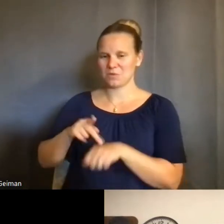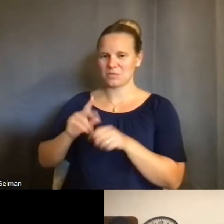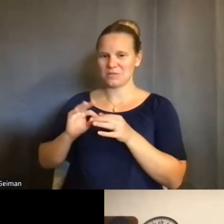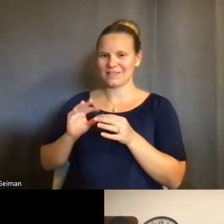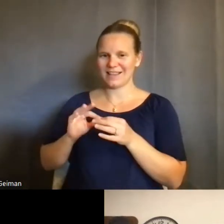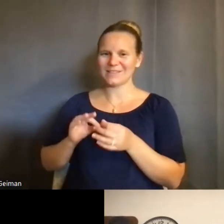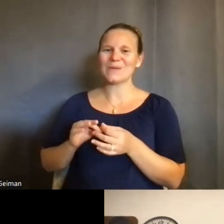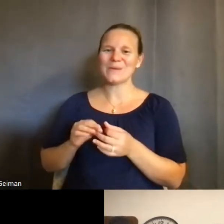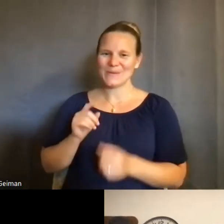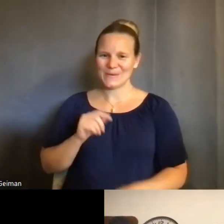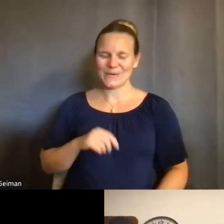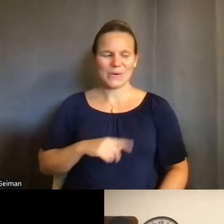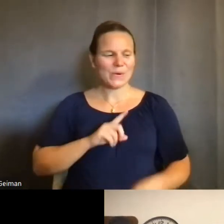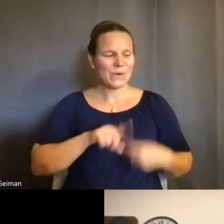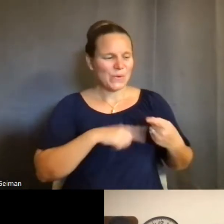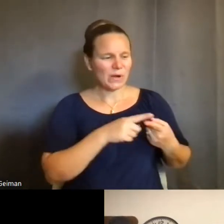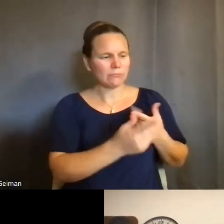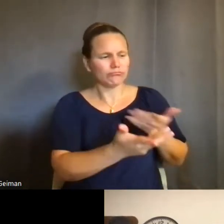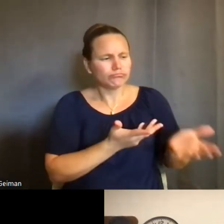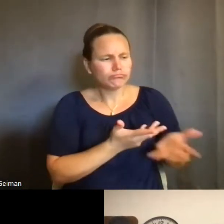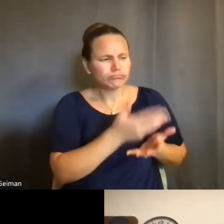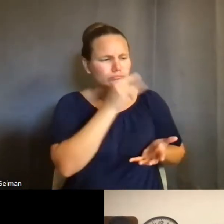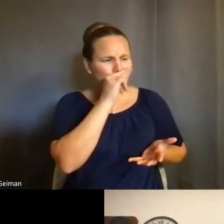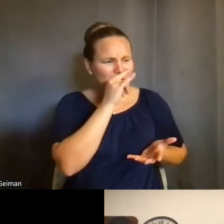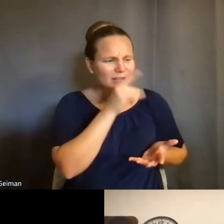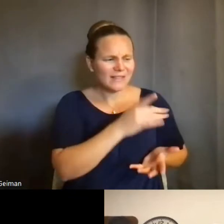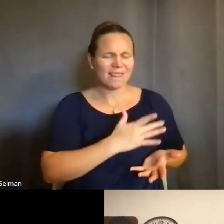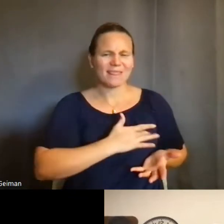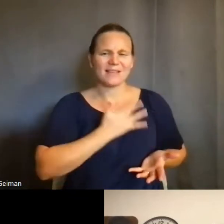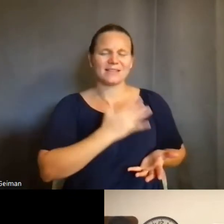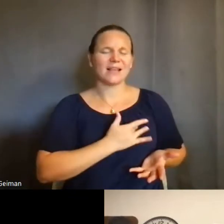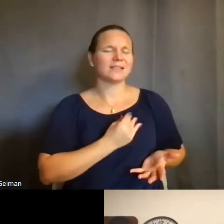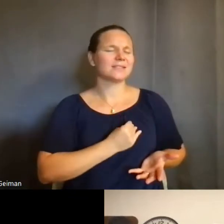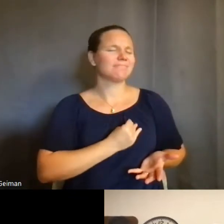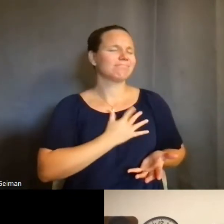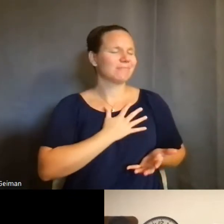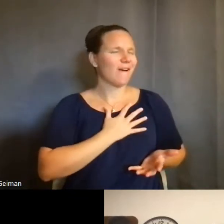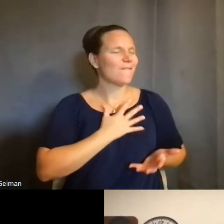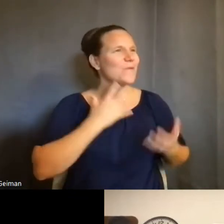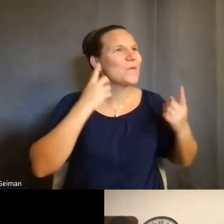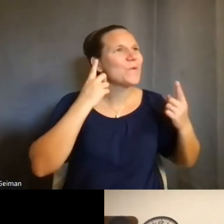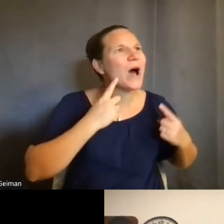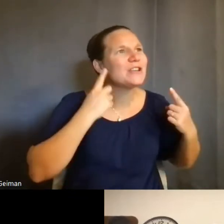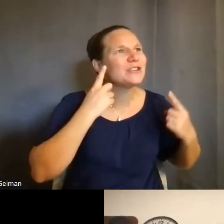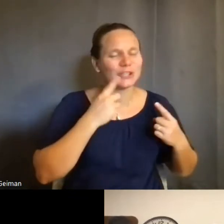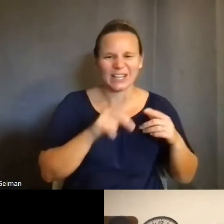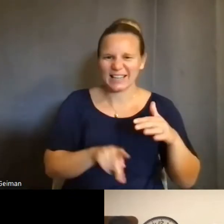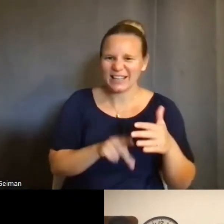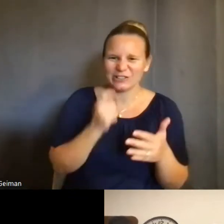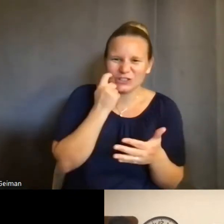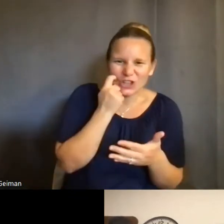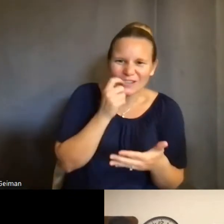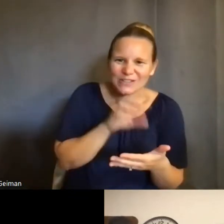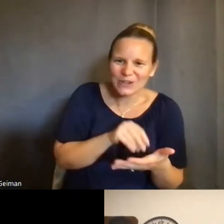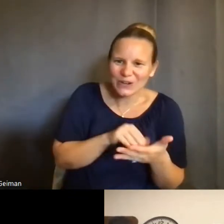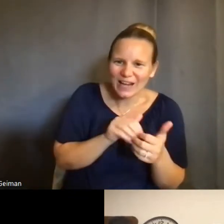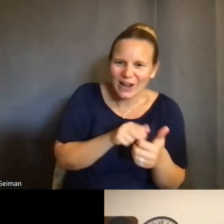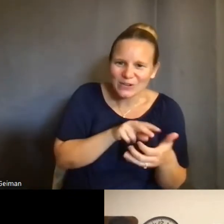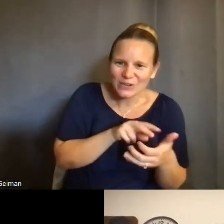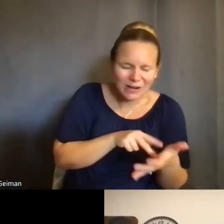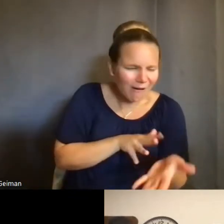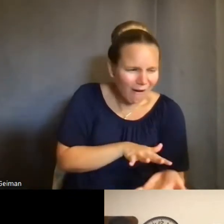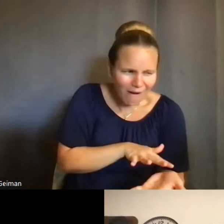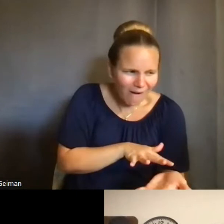of wonder when you work with children, whether you're with a kindergartner who's just learning how to read, and anybody